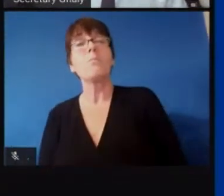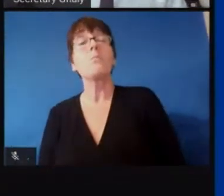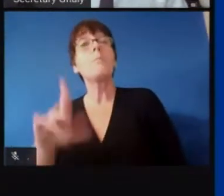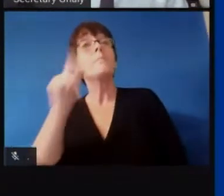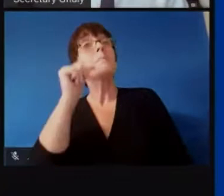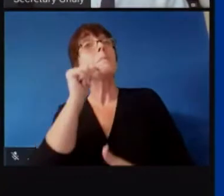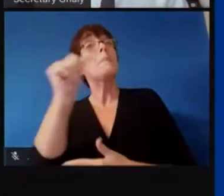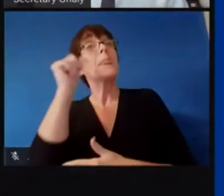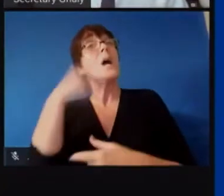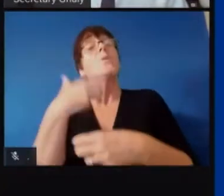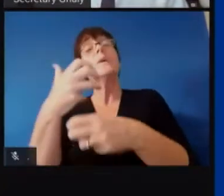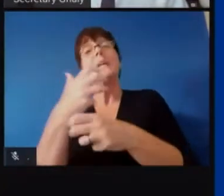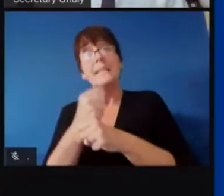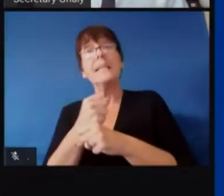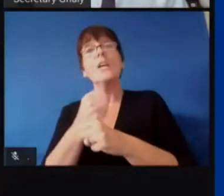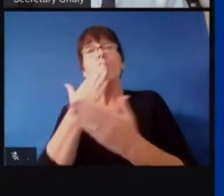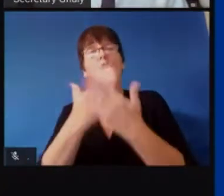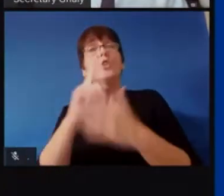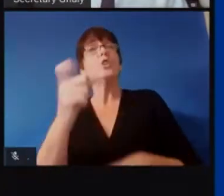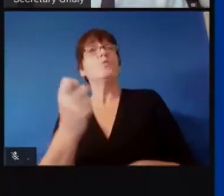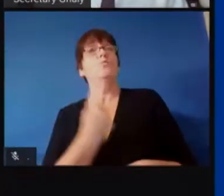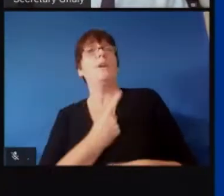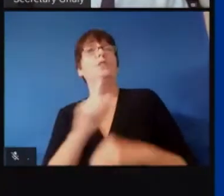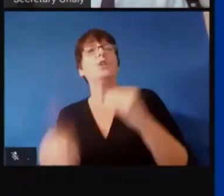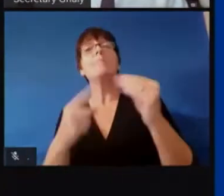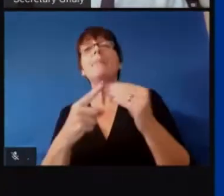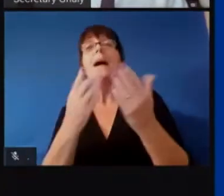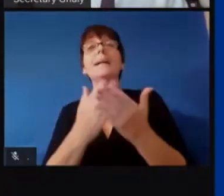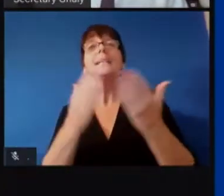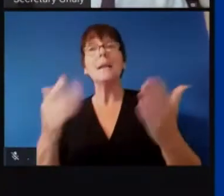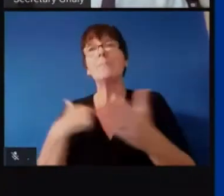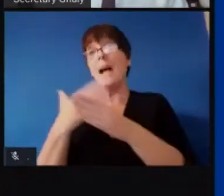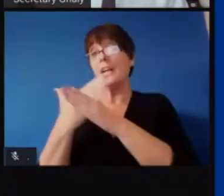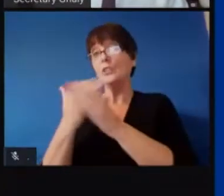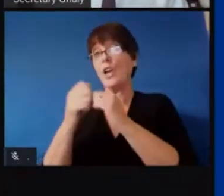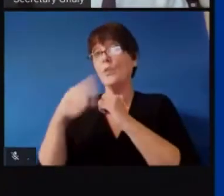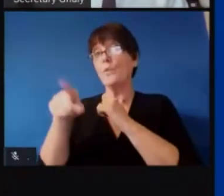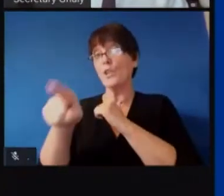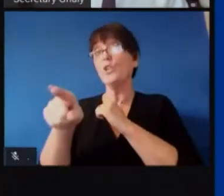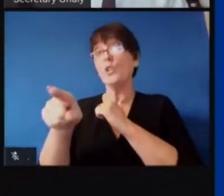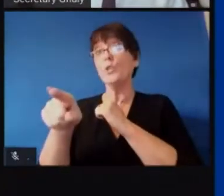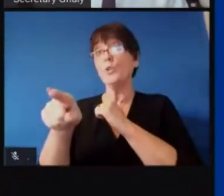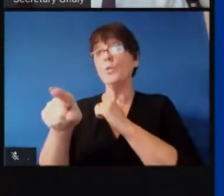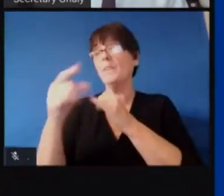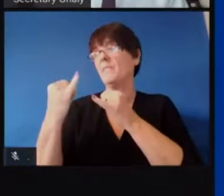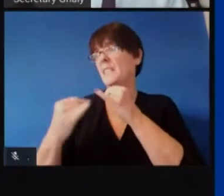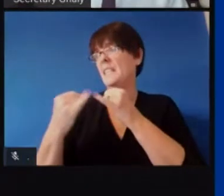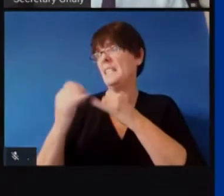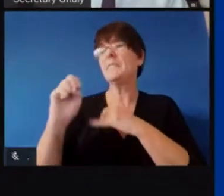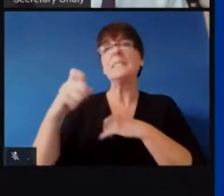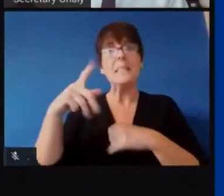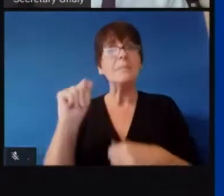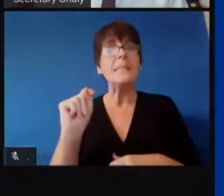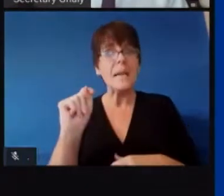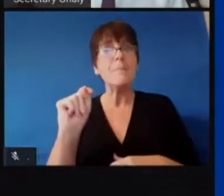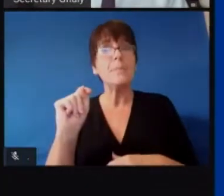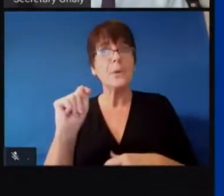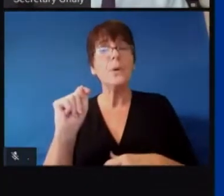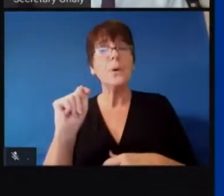Yesterday, we received a great question about something I shared with you at the end of September, which